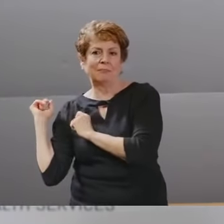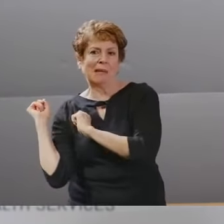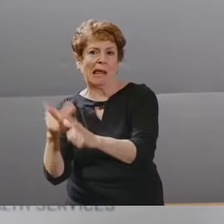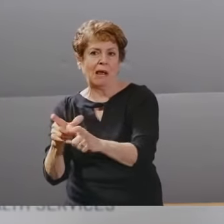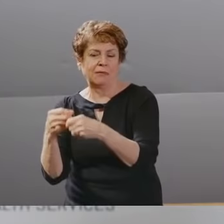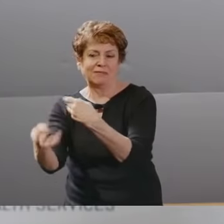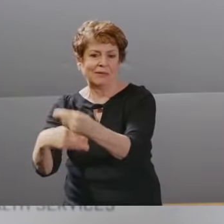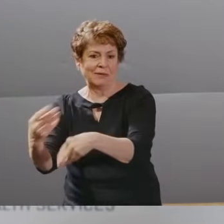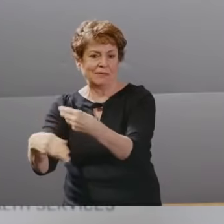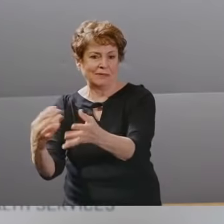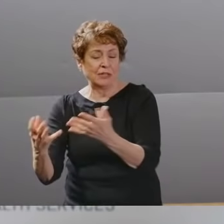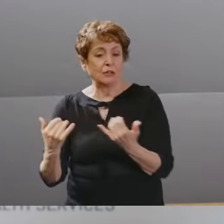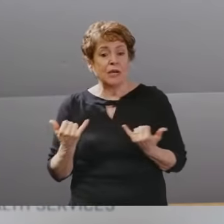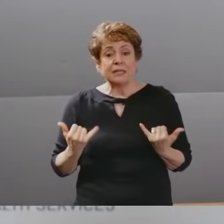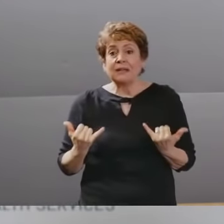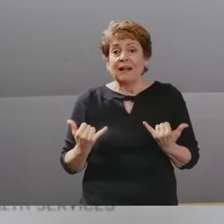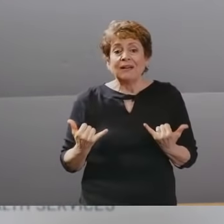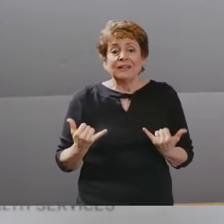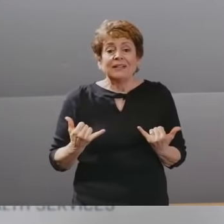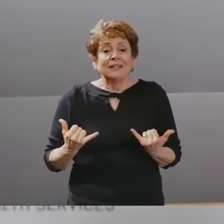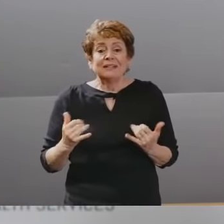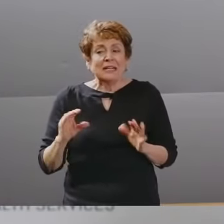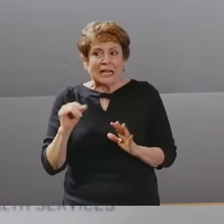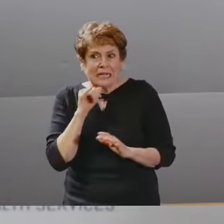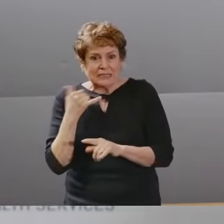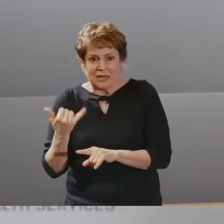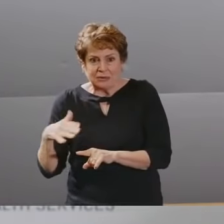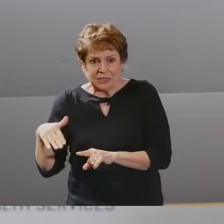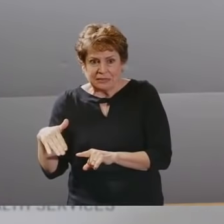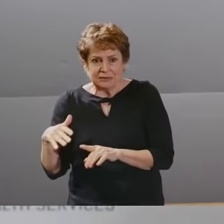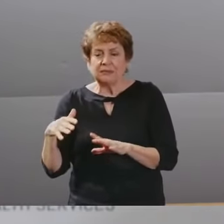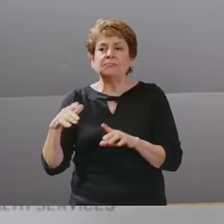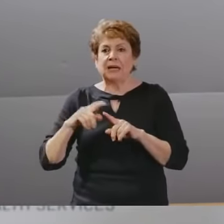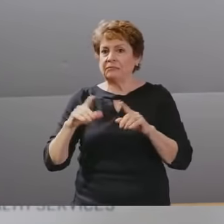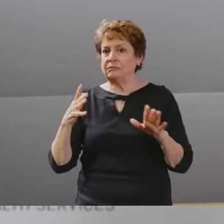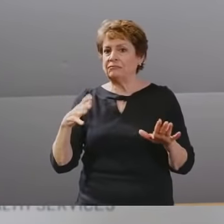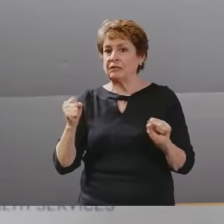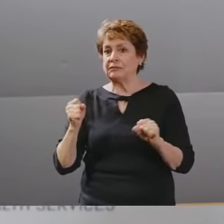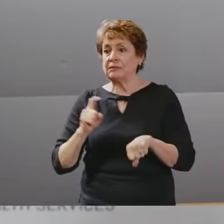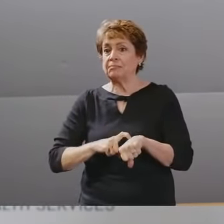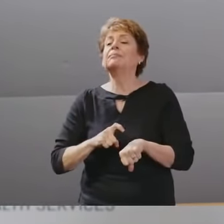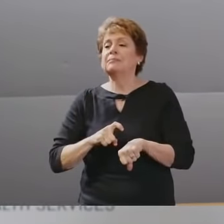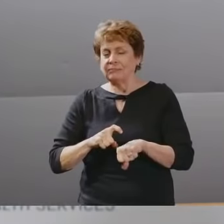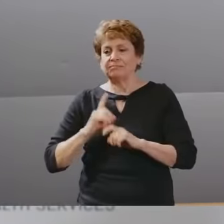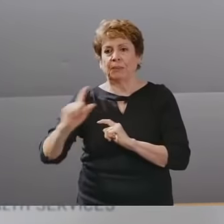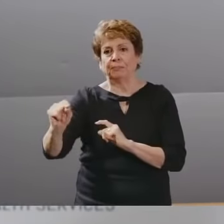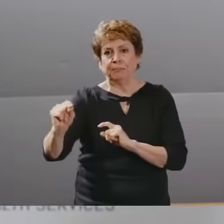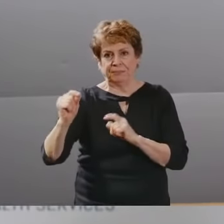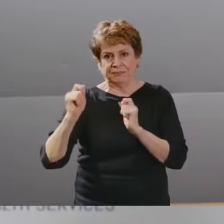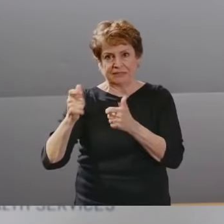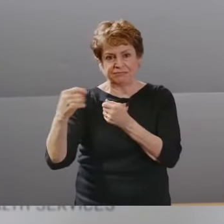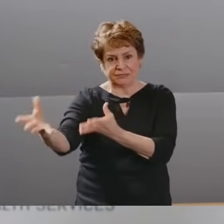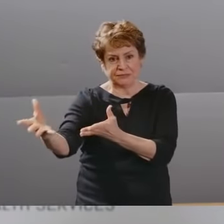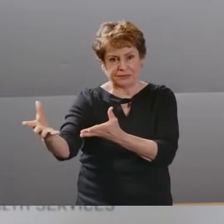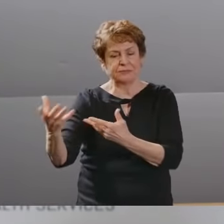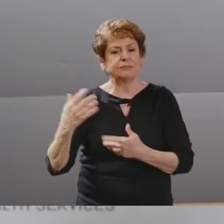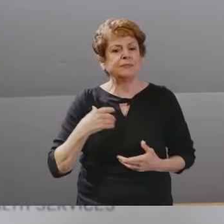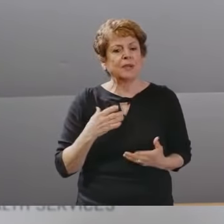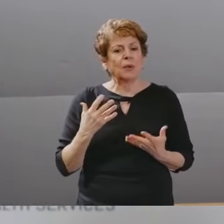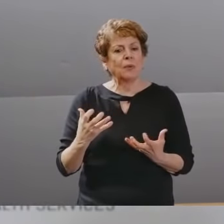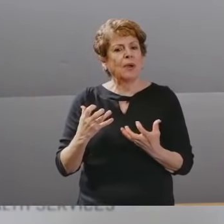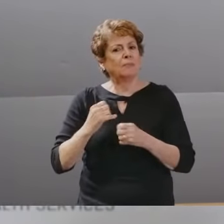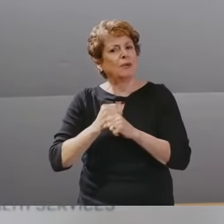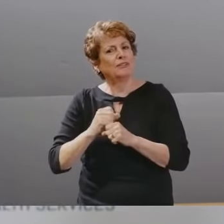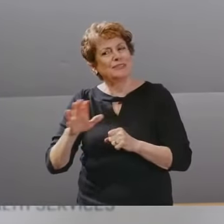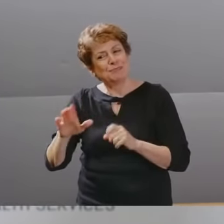response. And we want to be able to do that so that we can protect lives and allow that very critical industry of